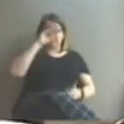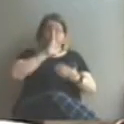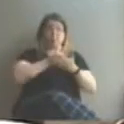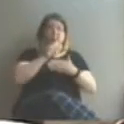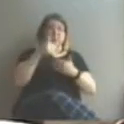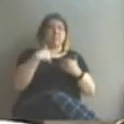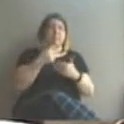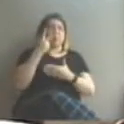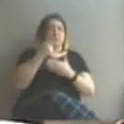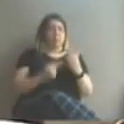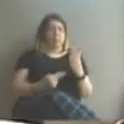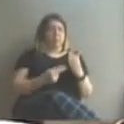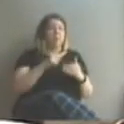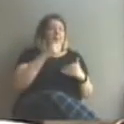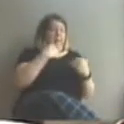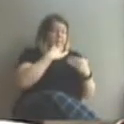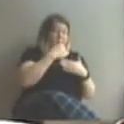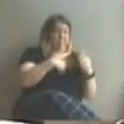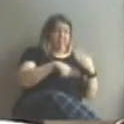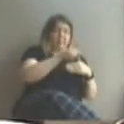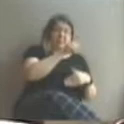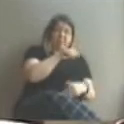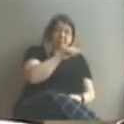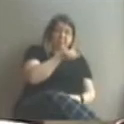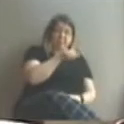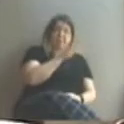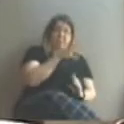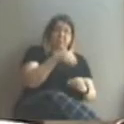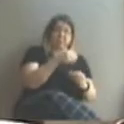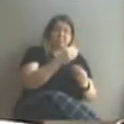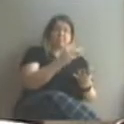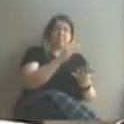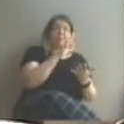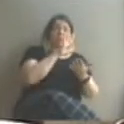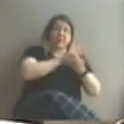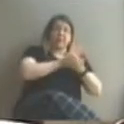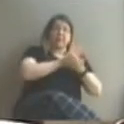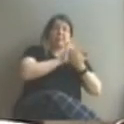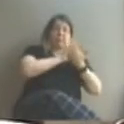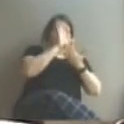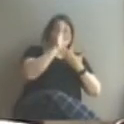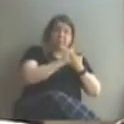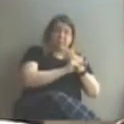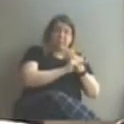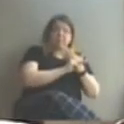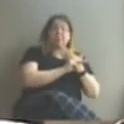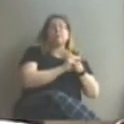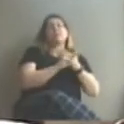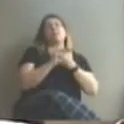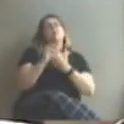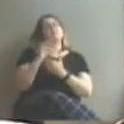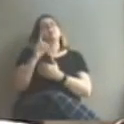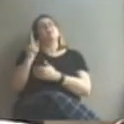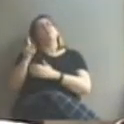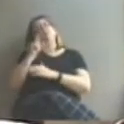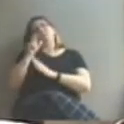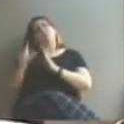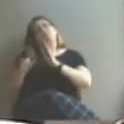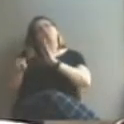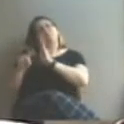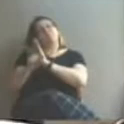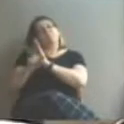should have both. They should have what they need to provide the academic curriculum that they see fit, but that should not